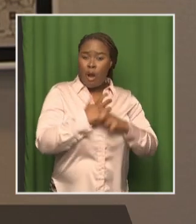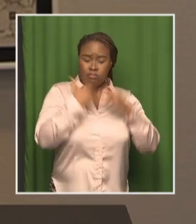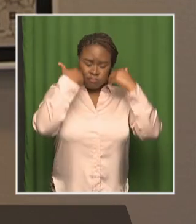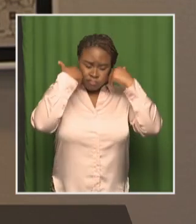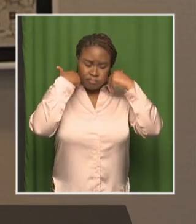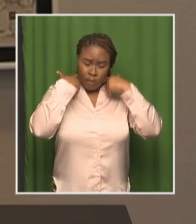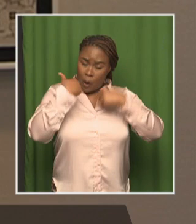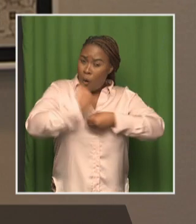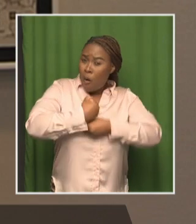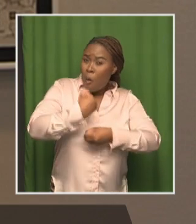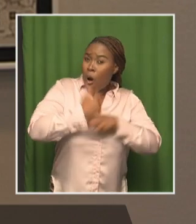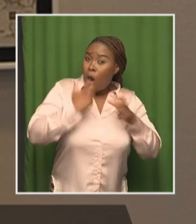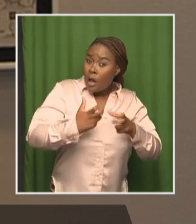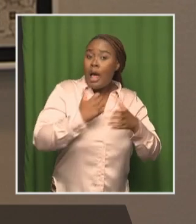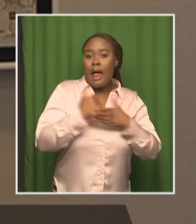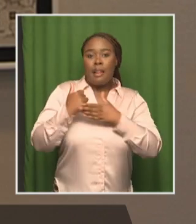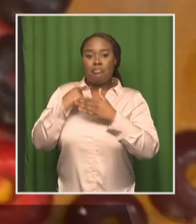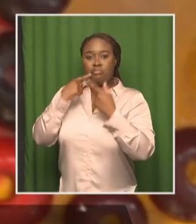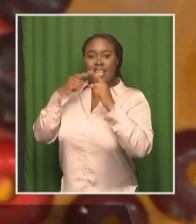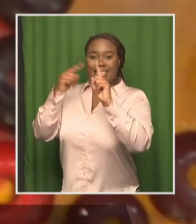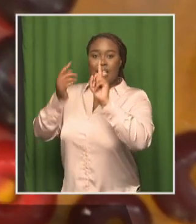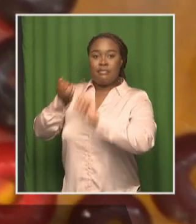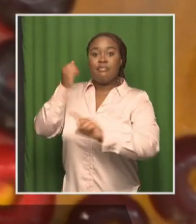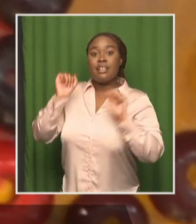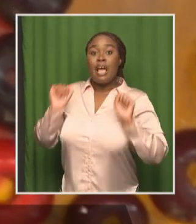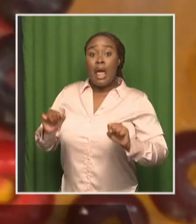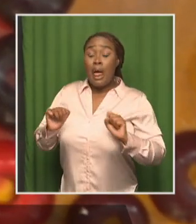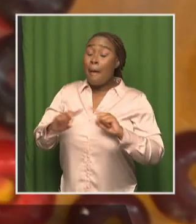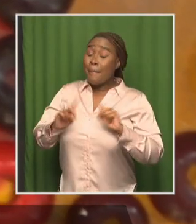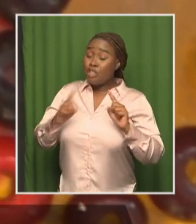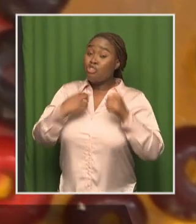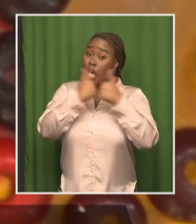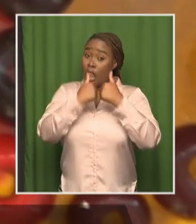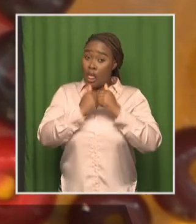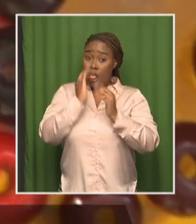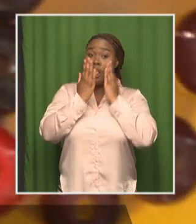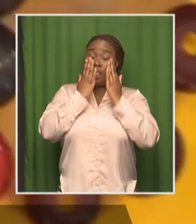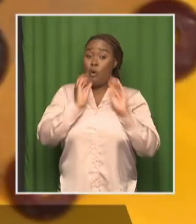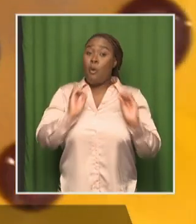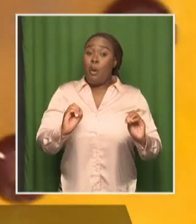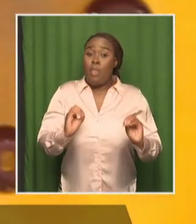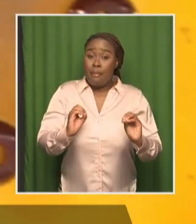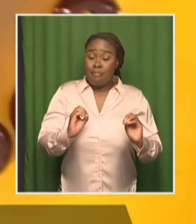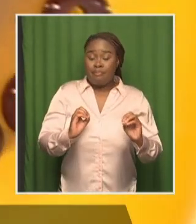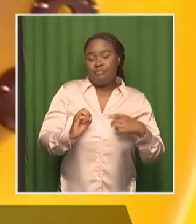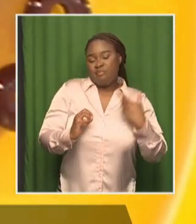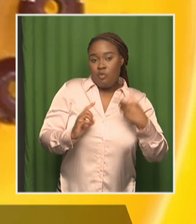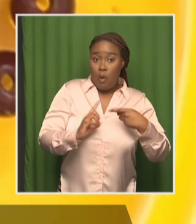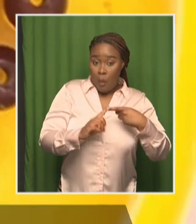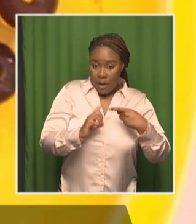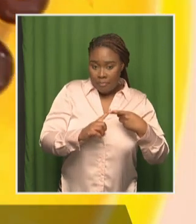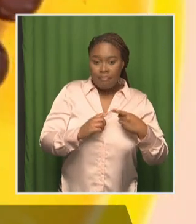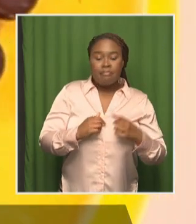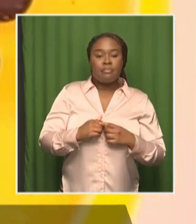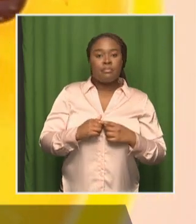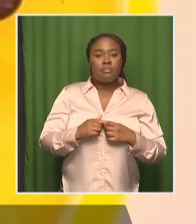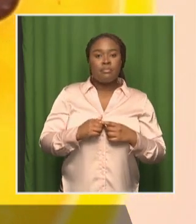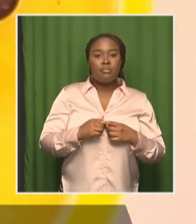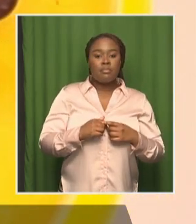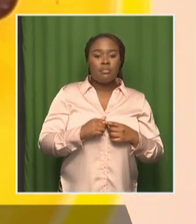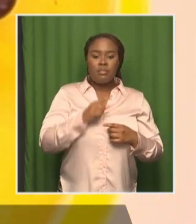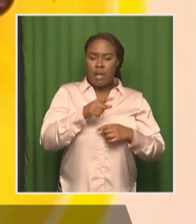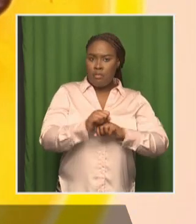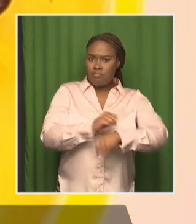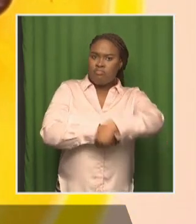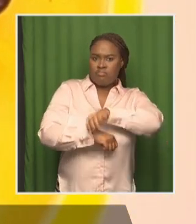lead to a great success, it can also present certain challenges. For one, maintaining such a level of drive